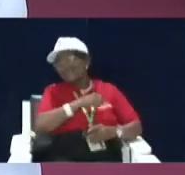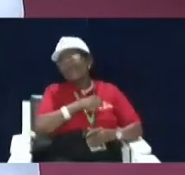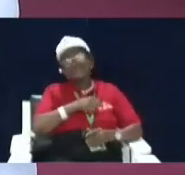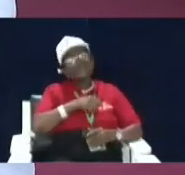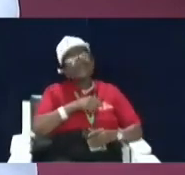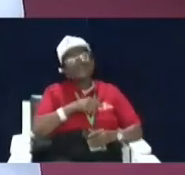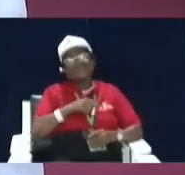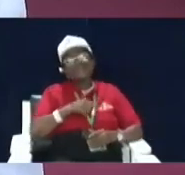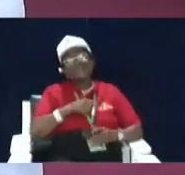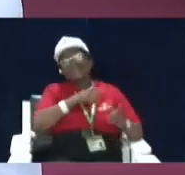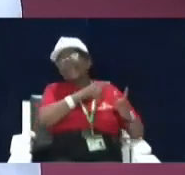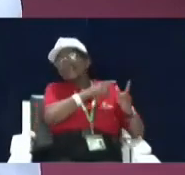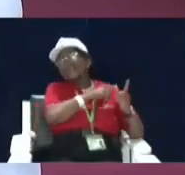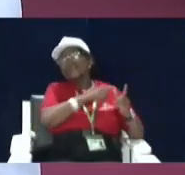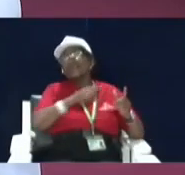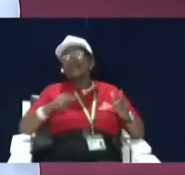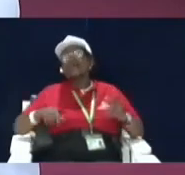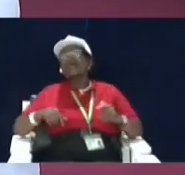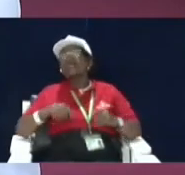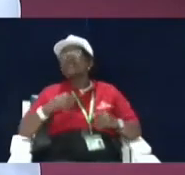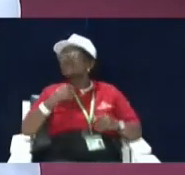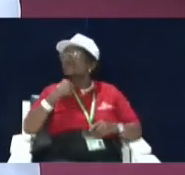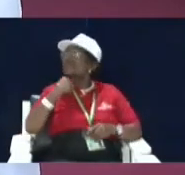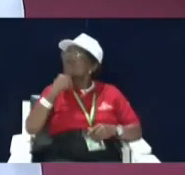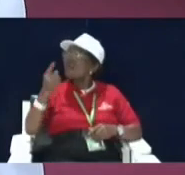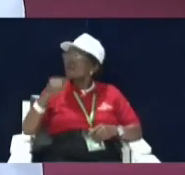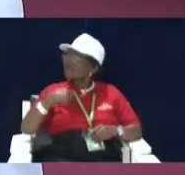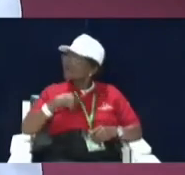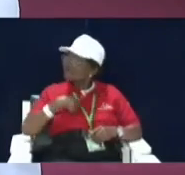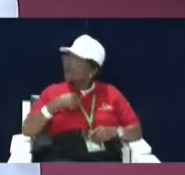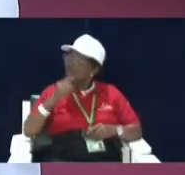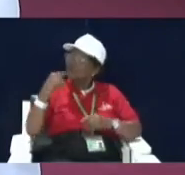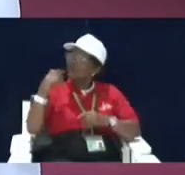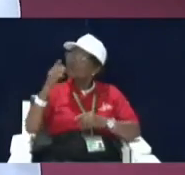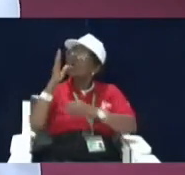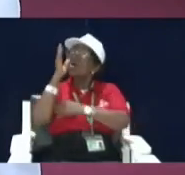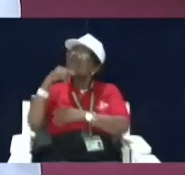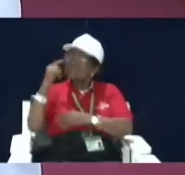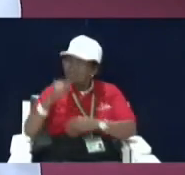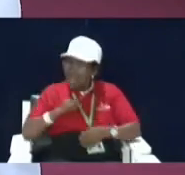God said I should ask you, Ma, apart from your husband,